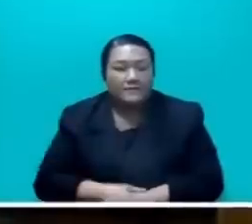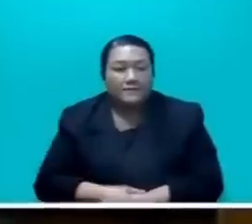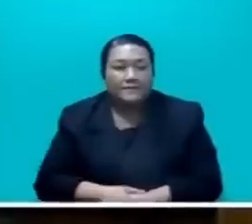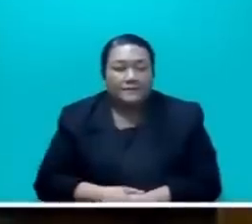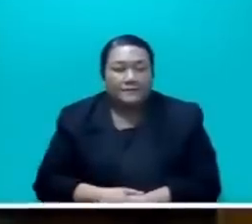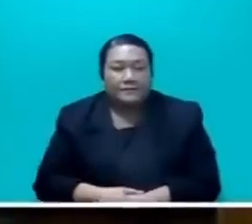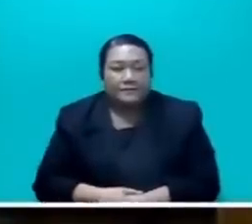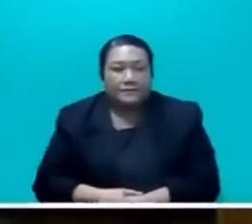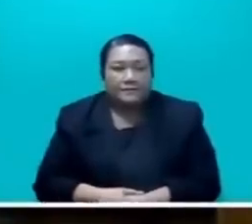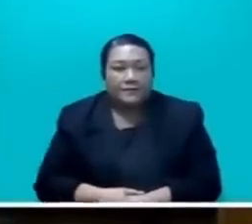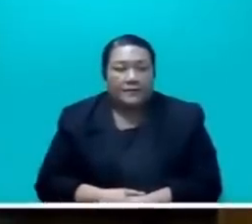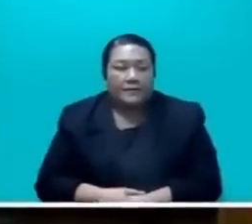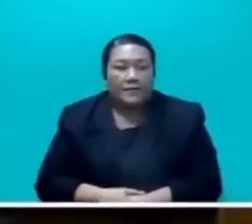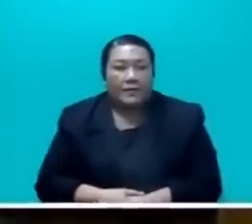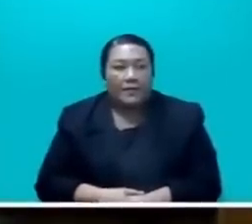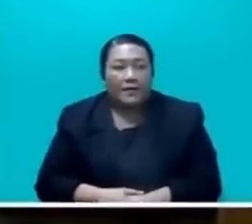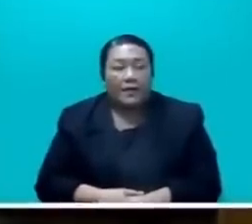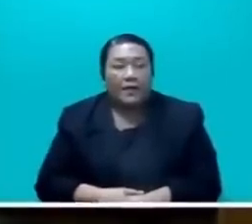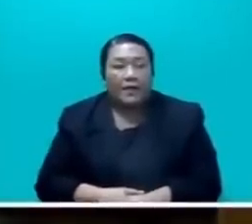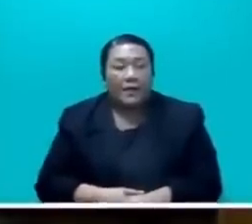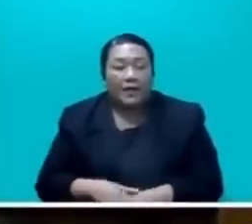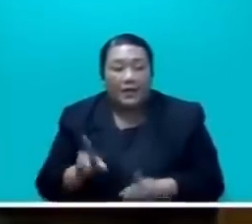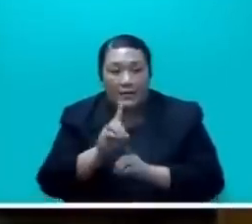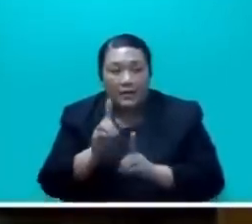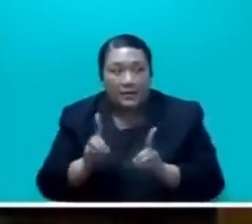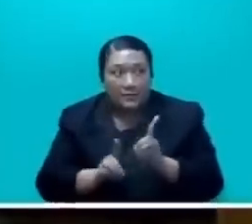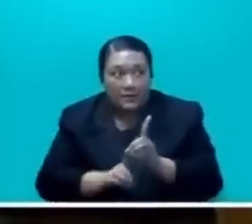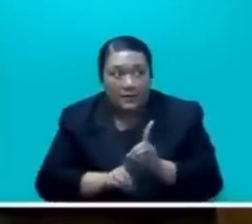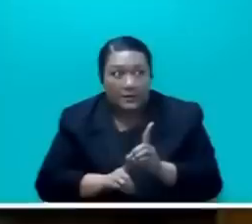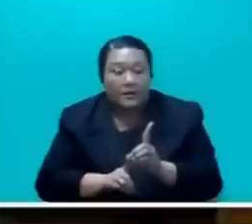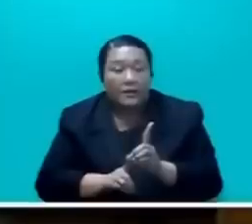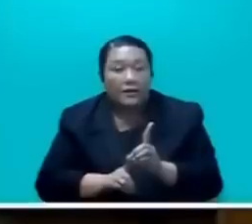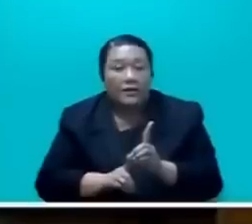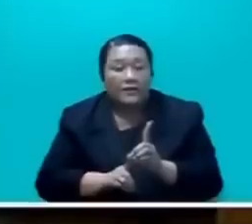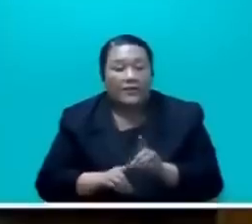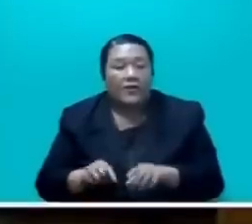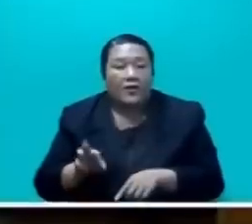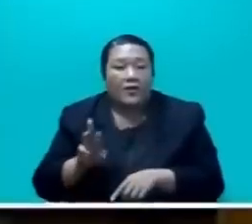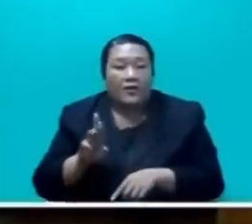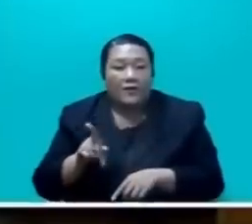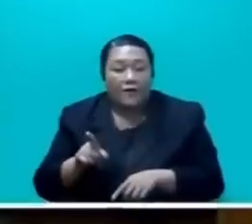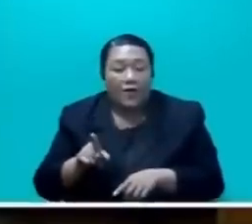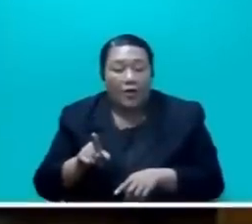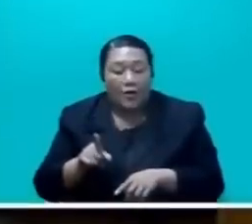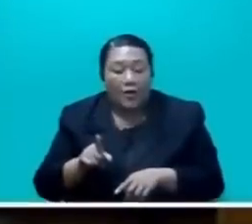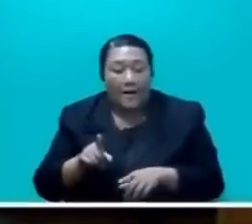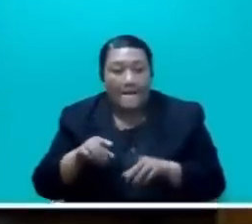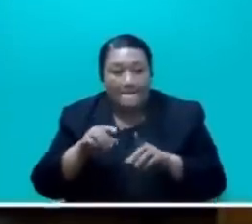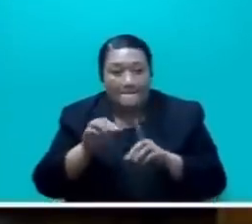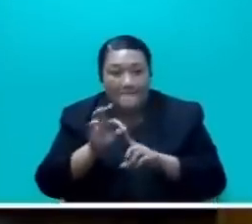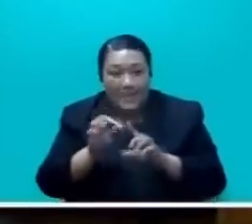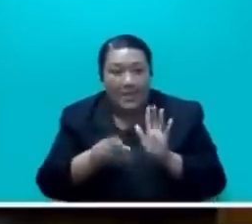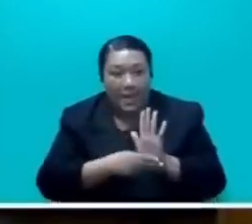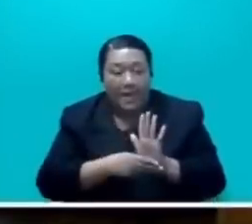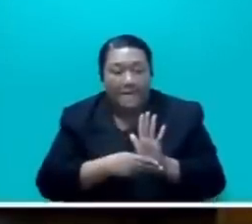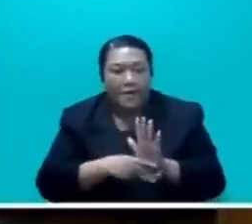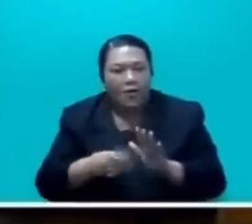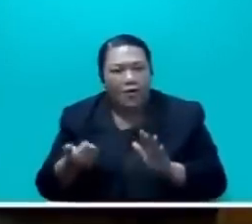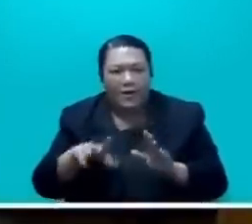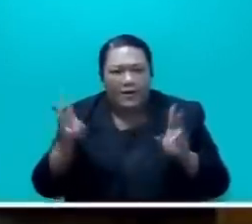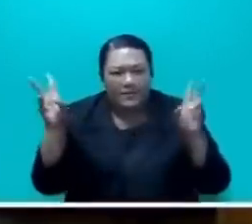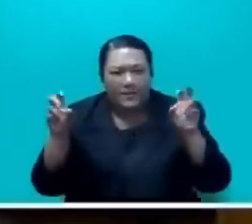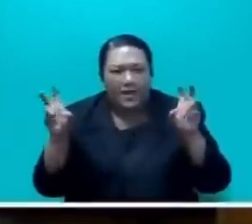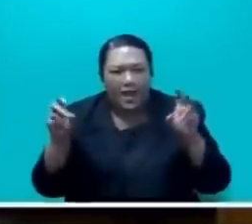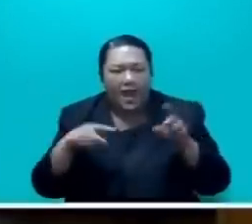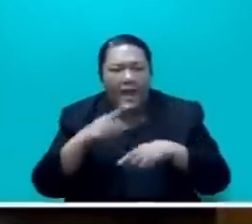My Honourable Deputy Prime Minister has highlighted the importance of the dignity and the decorum